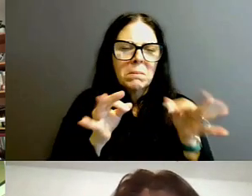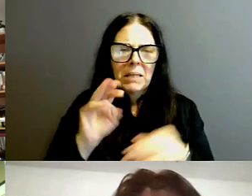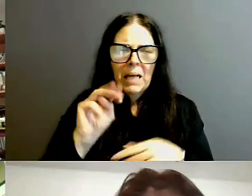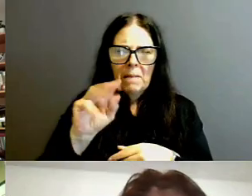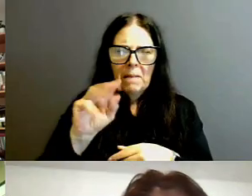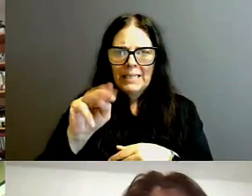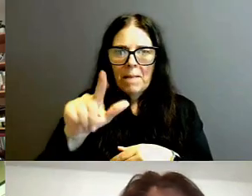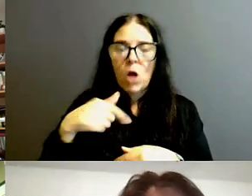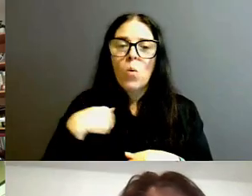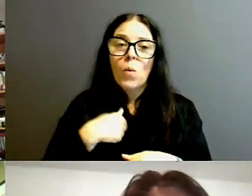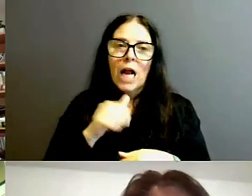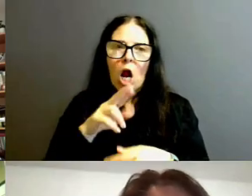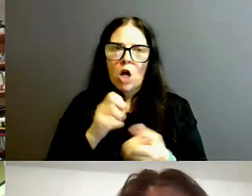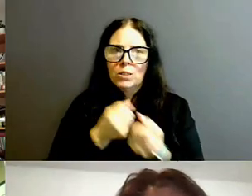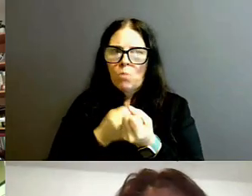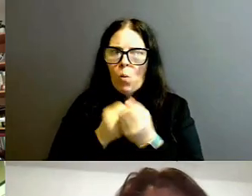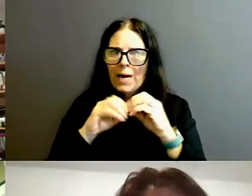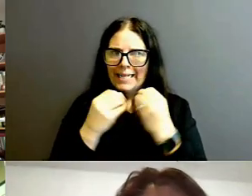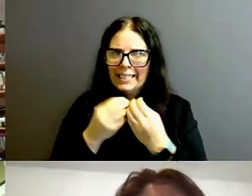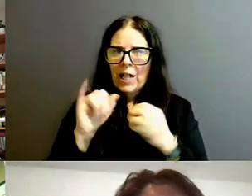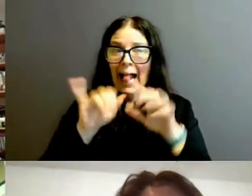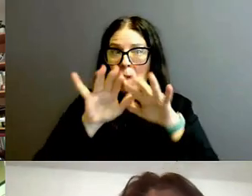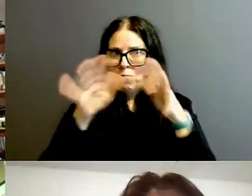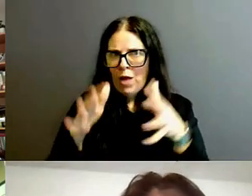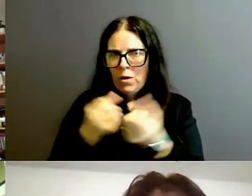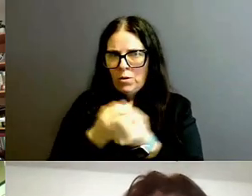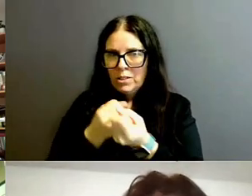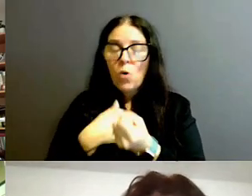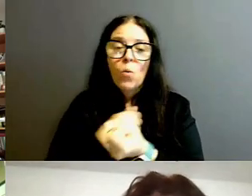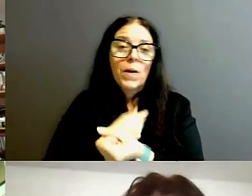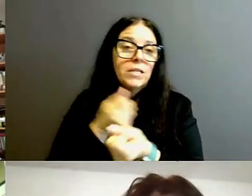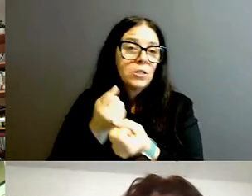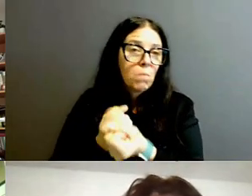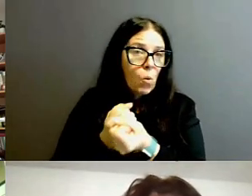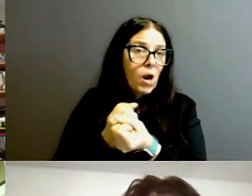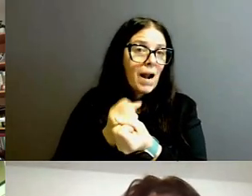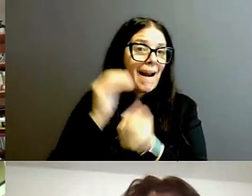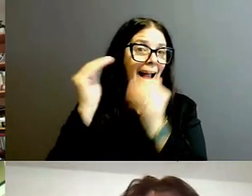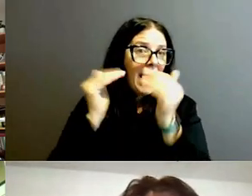umbrella organization, and we support adult literacy in Toronto and York region.